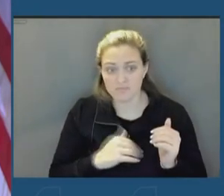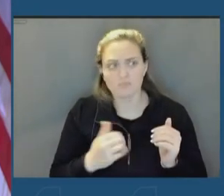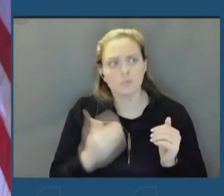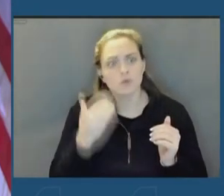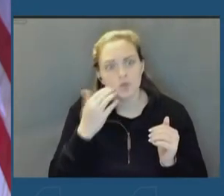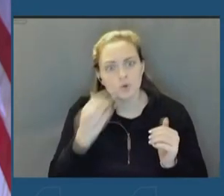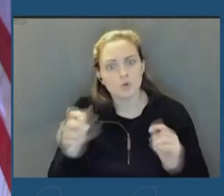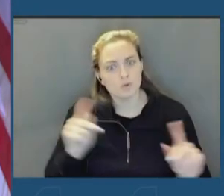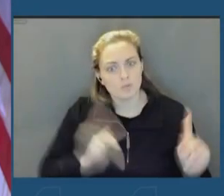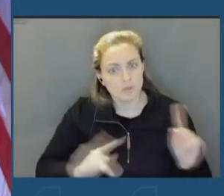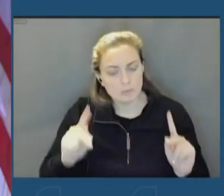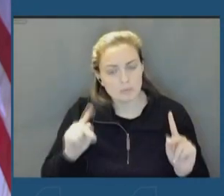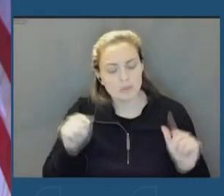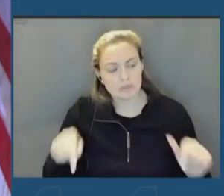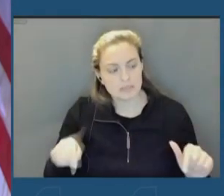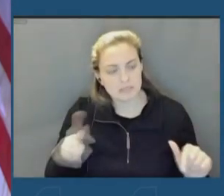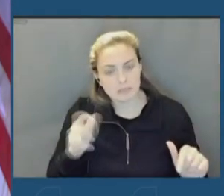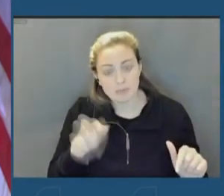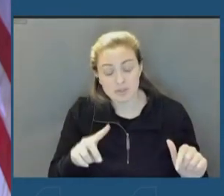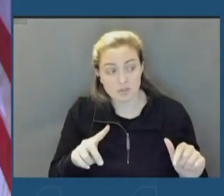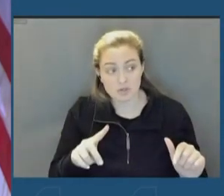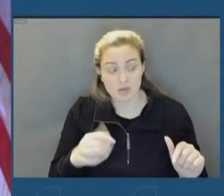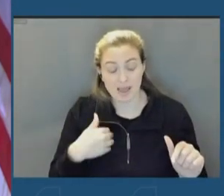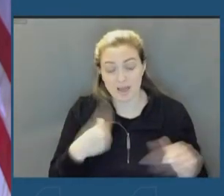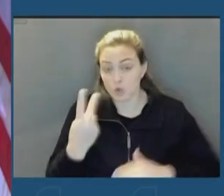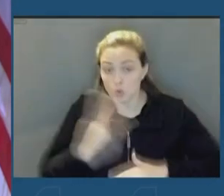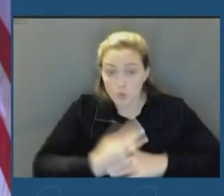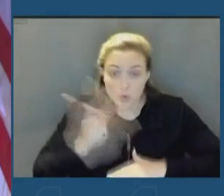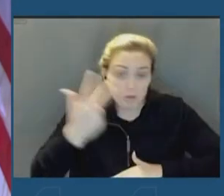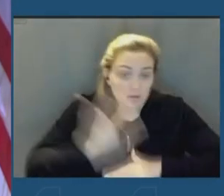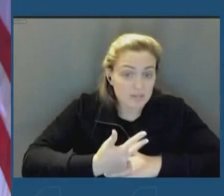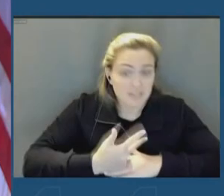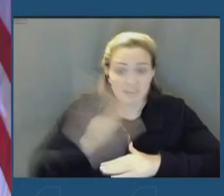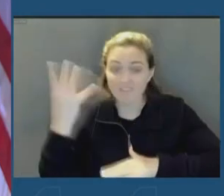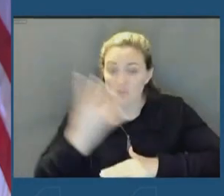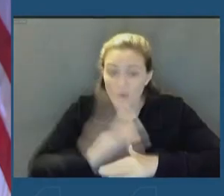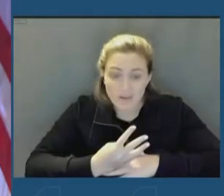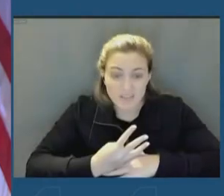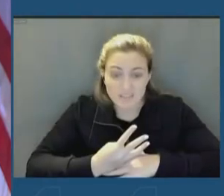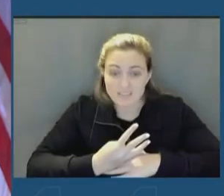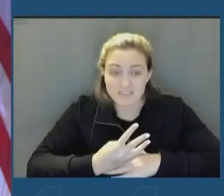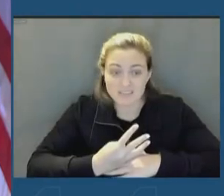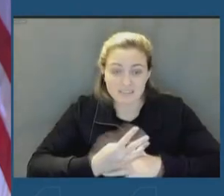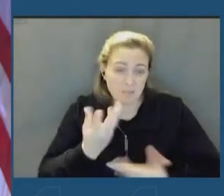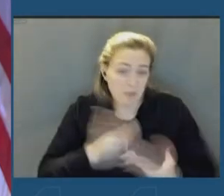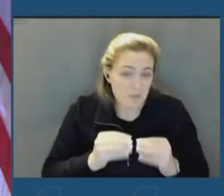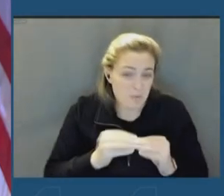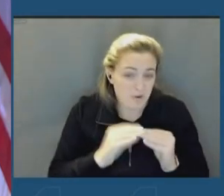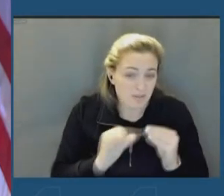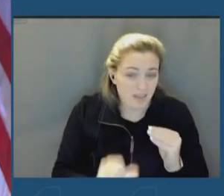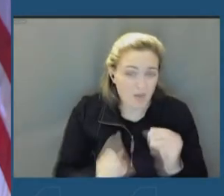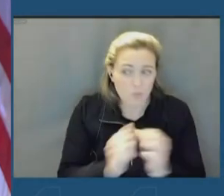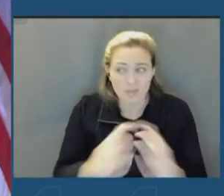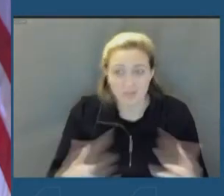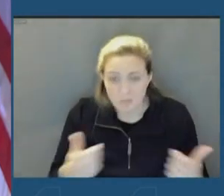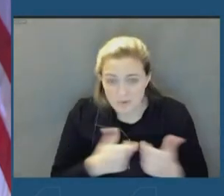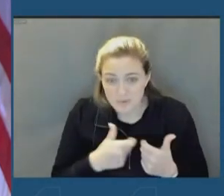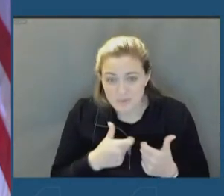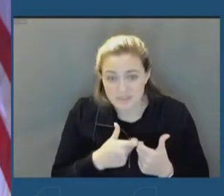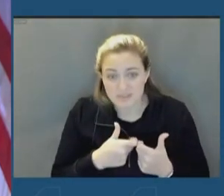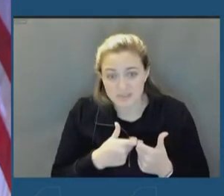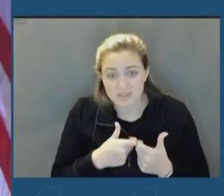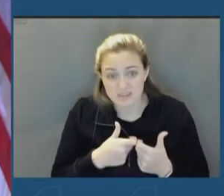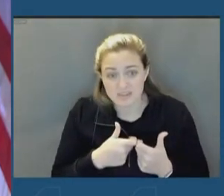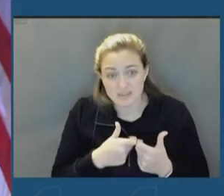were people during this blizzard that spent 2 days, 3 days, 4 days, maybe more, without power. And